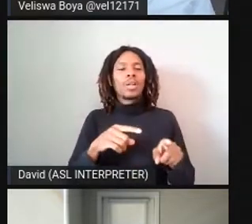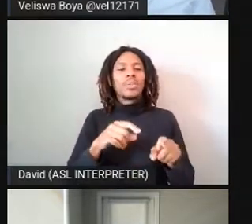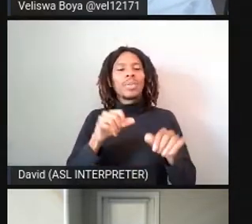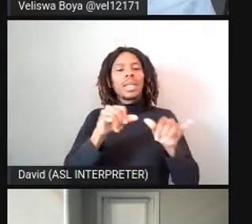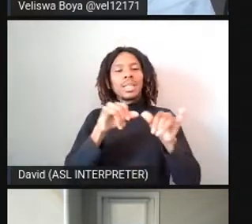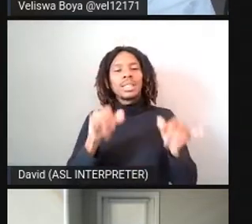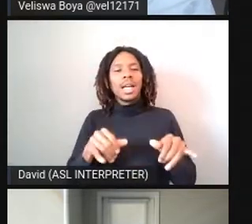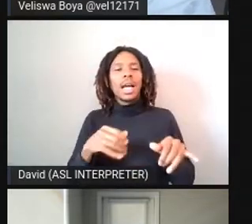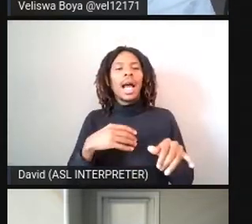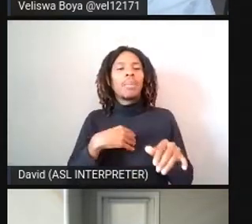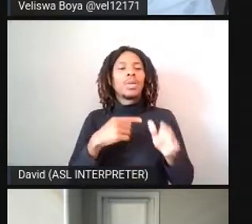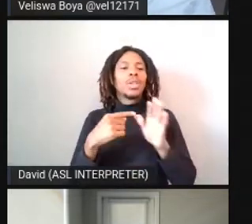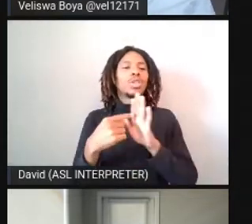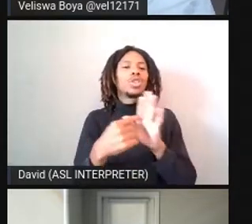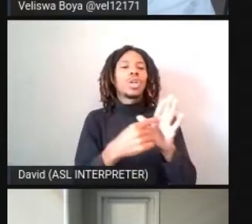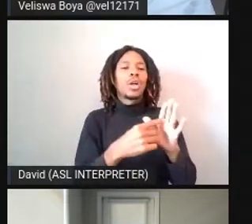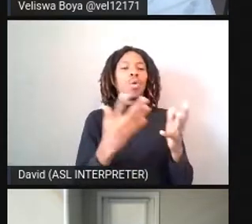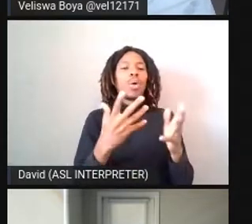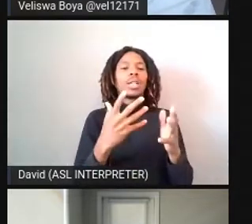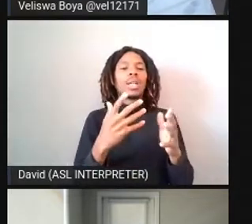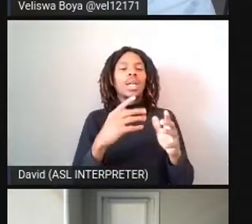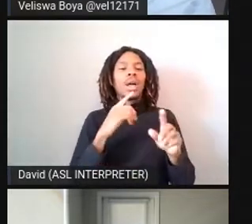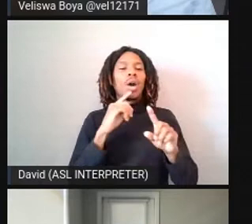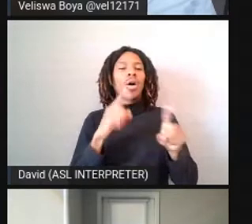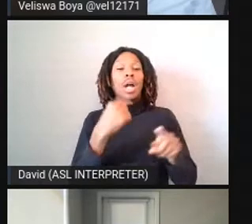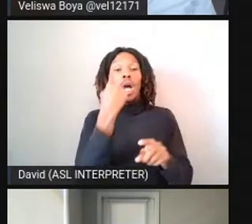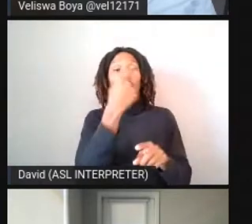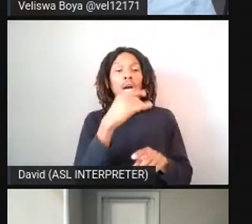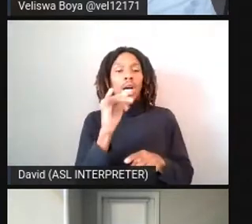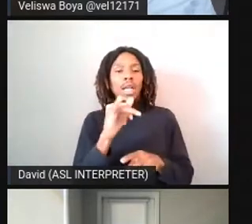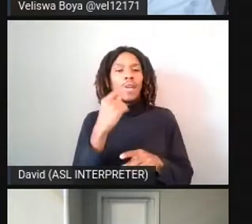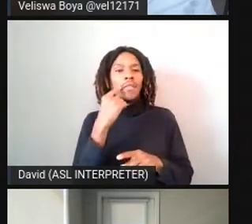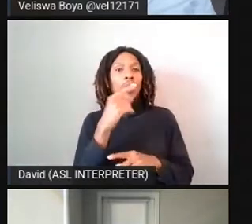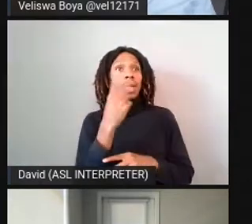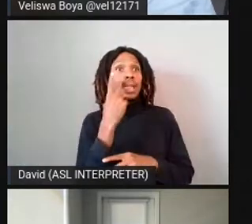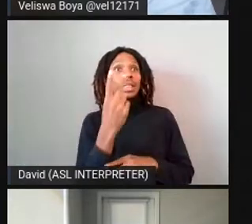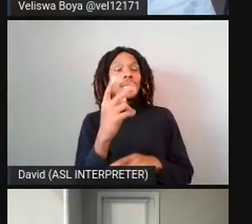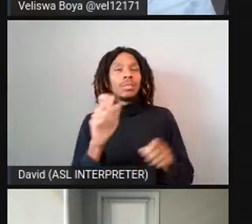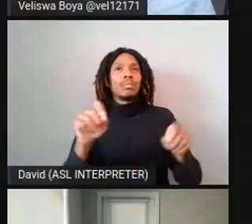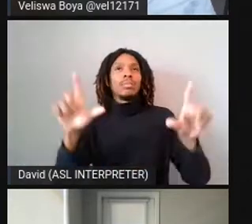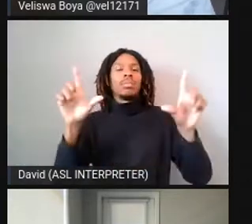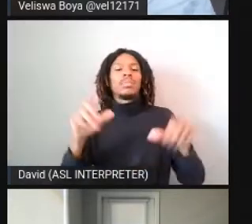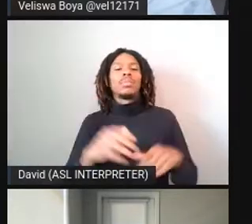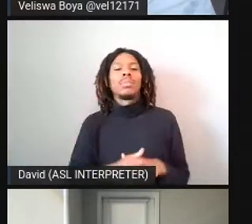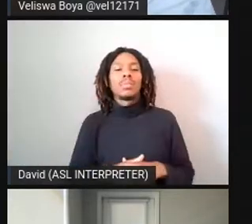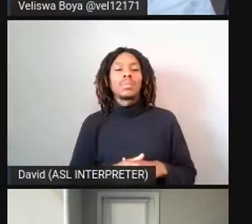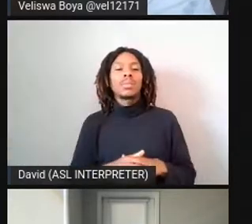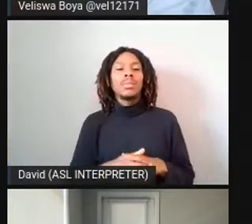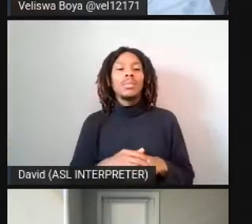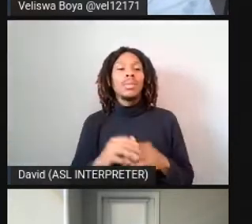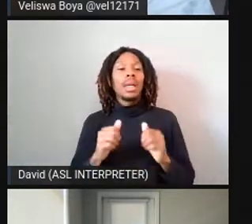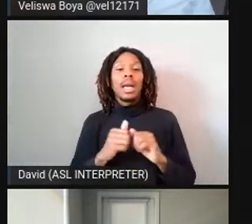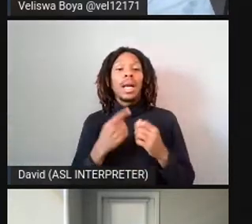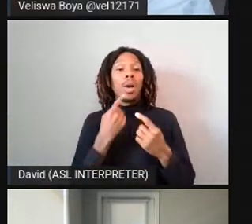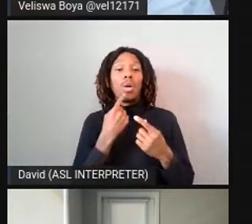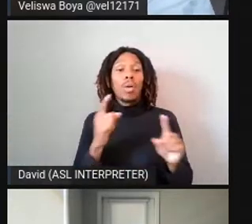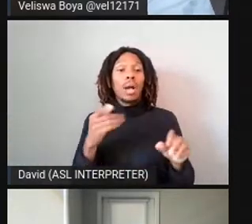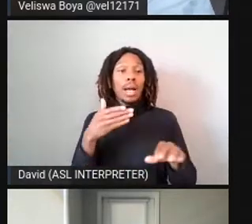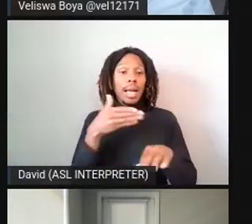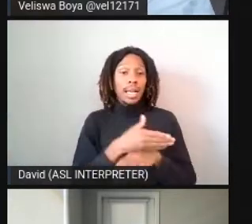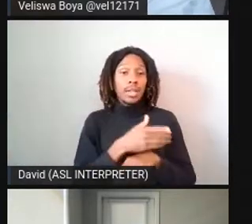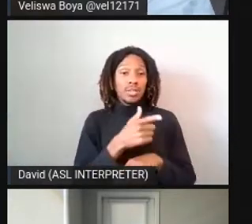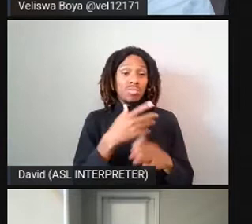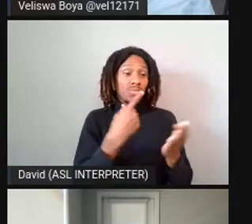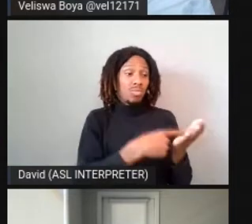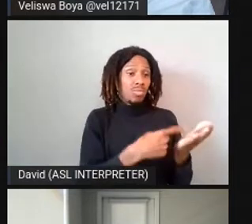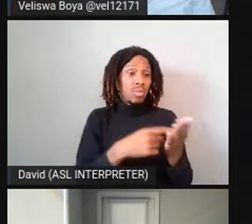to simulate how that order is actually going to look for you to see. So how it works is that after you have discussed